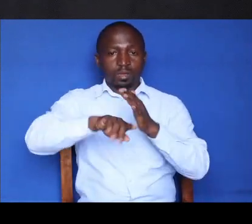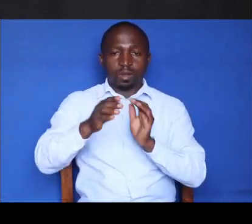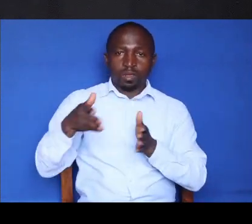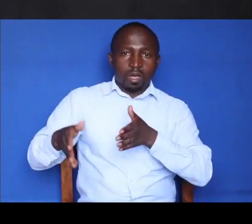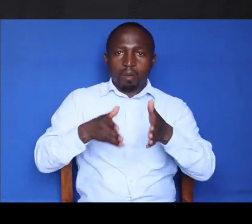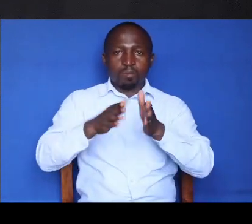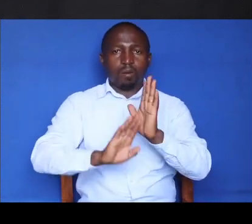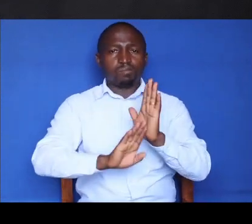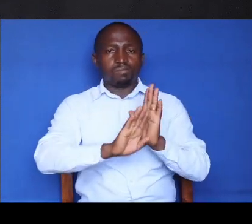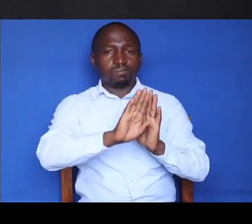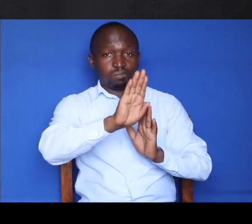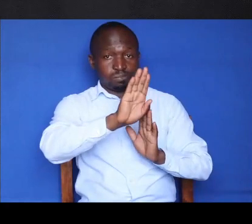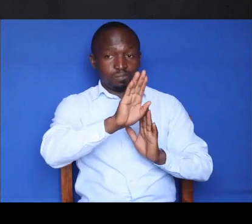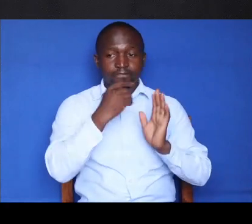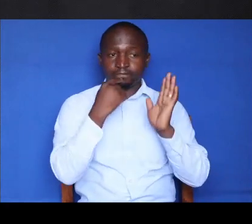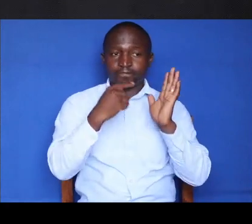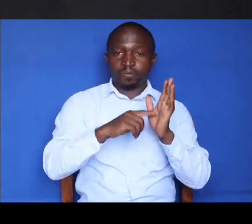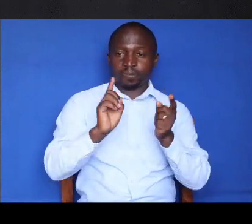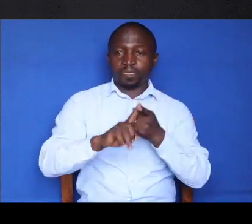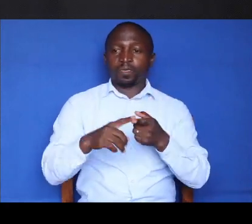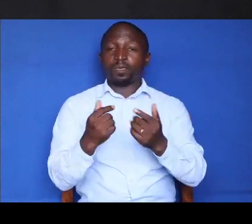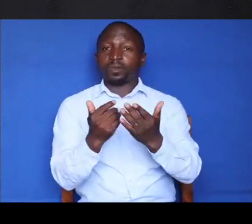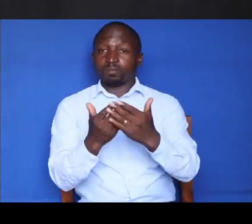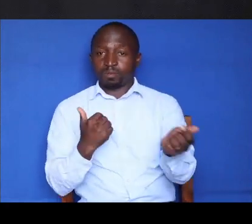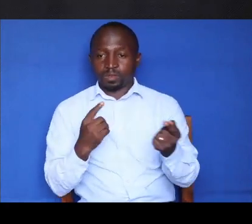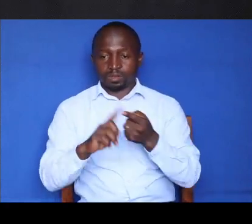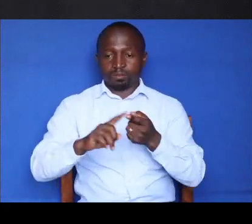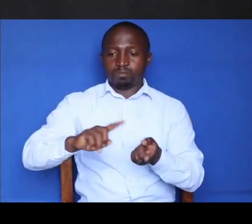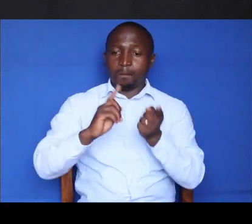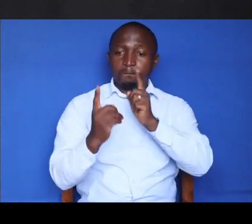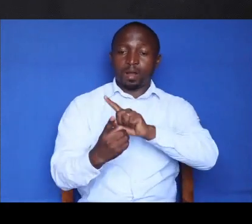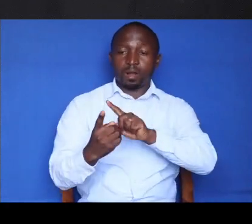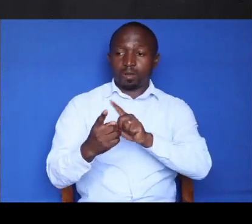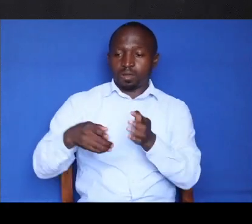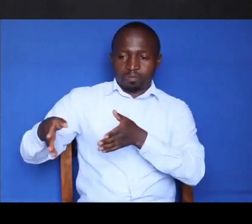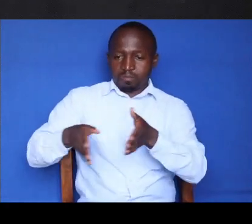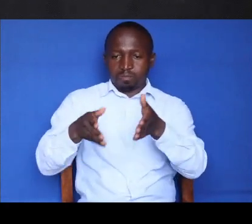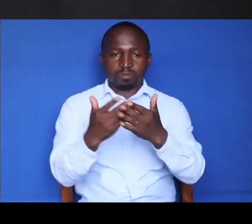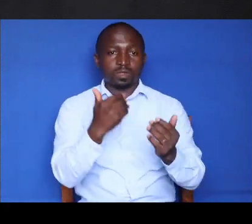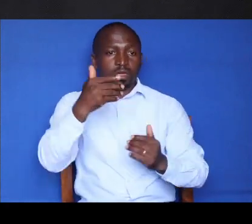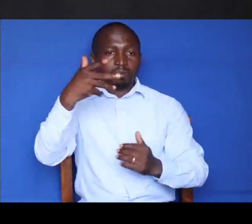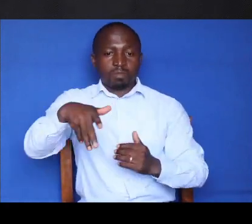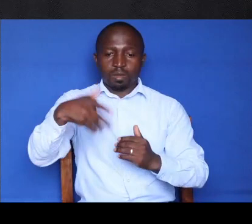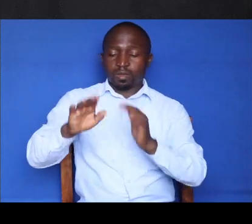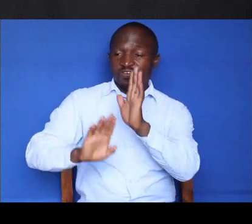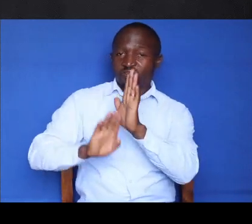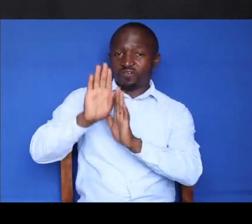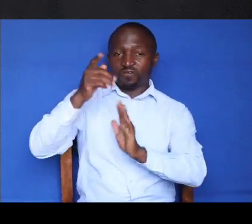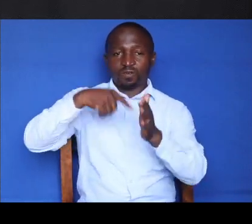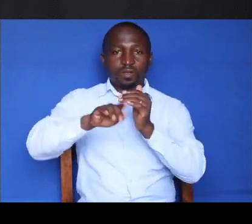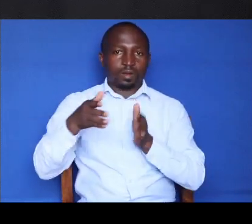of water in the river system. It means it influences river rejuvenation by increasing